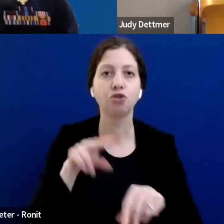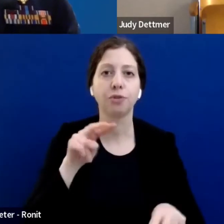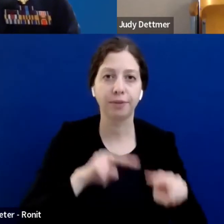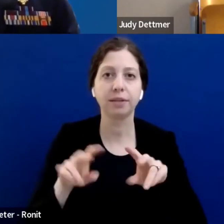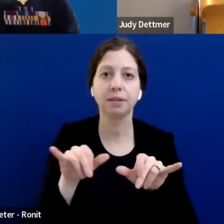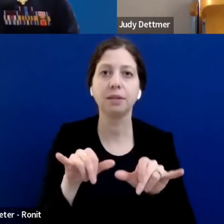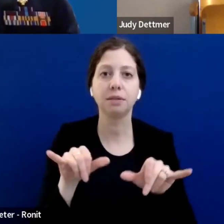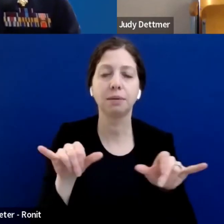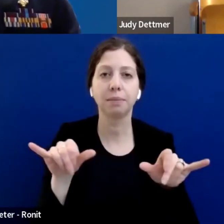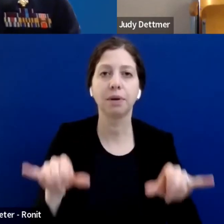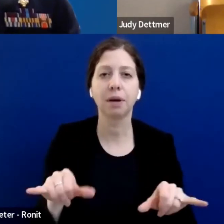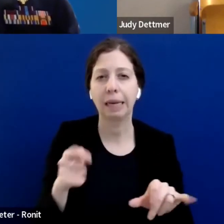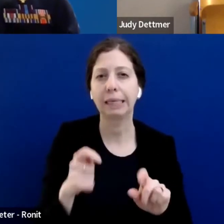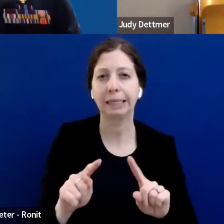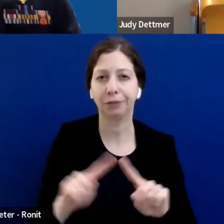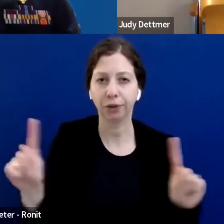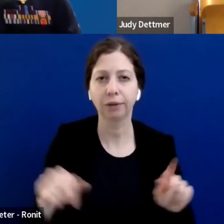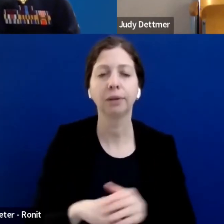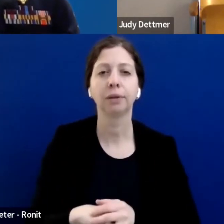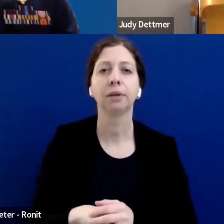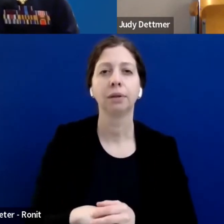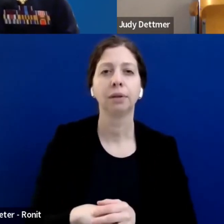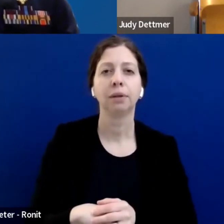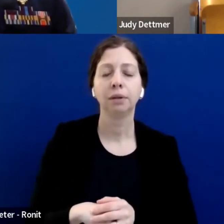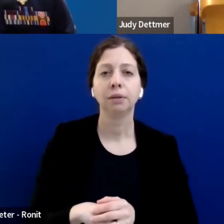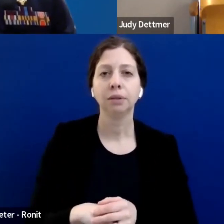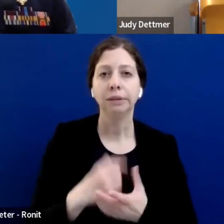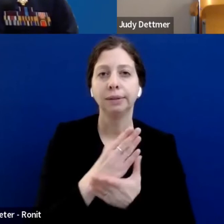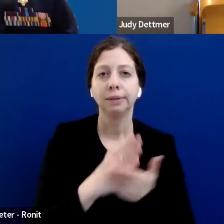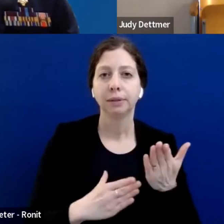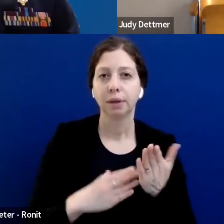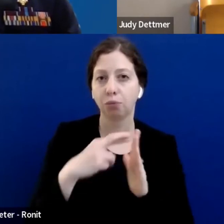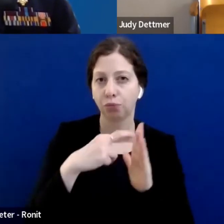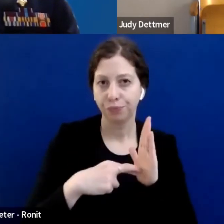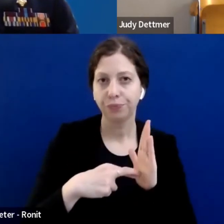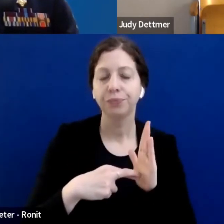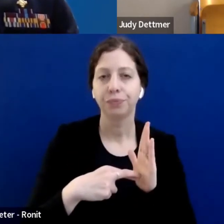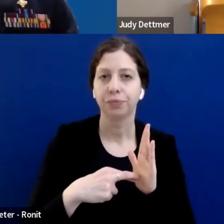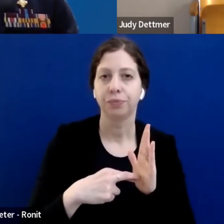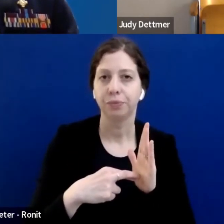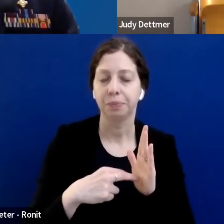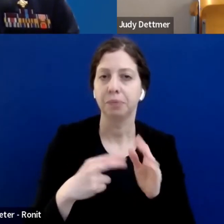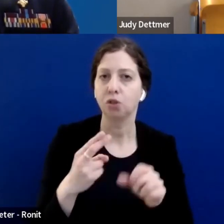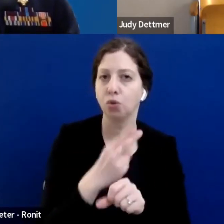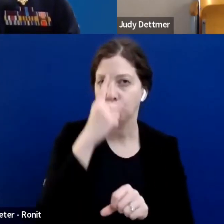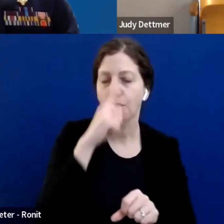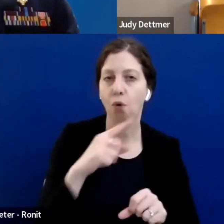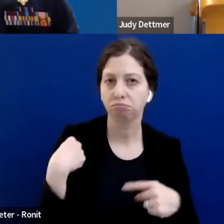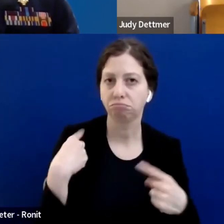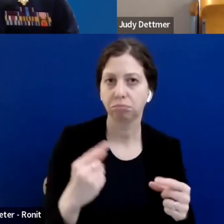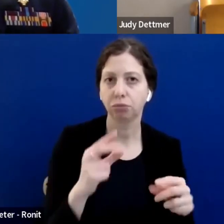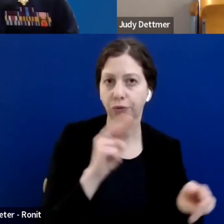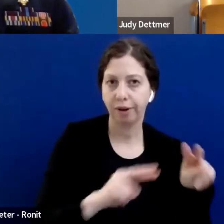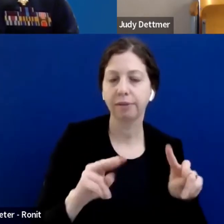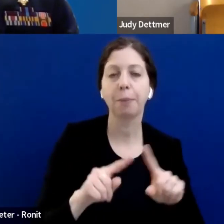are a bit different. Some registries have been used for surveillance,